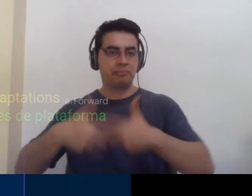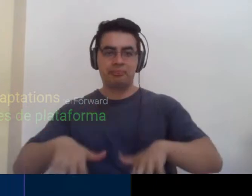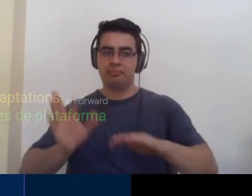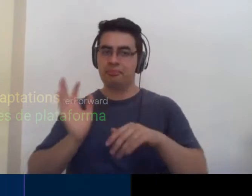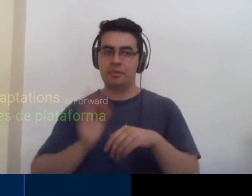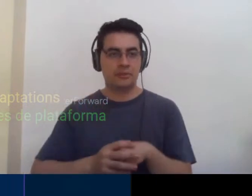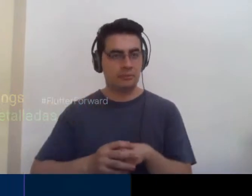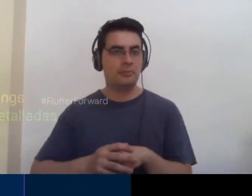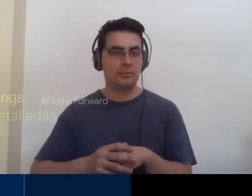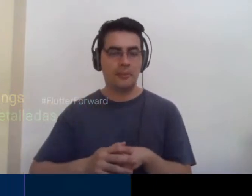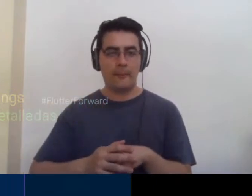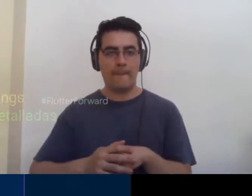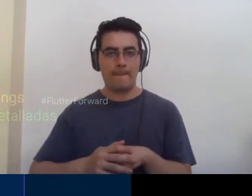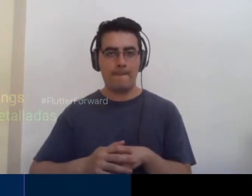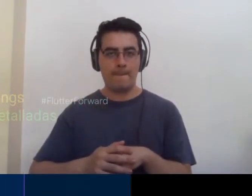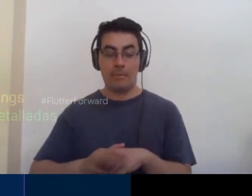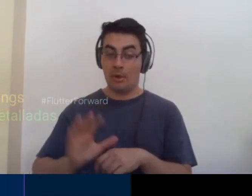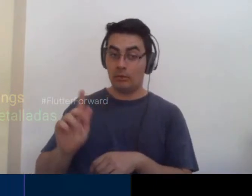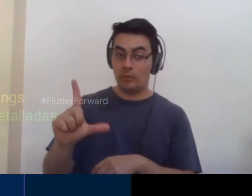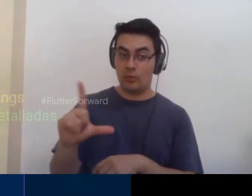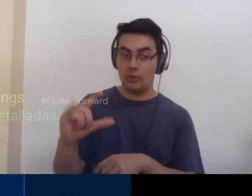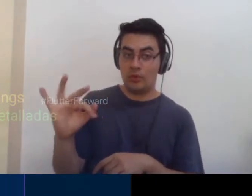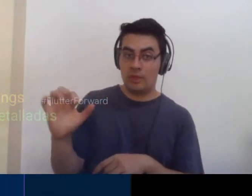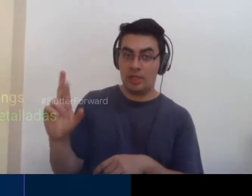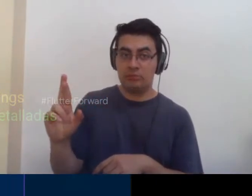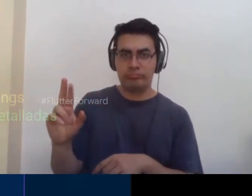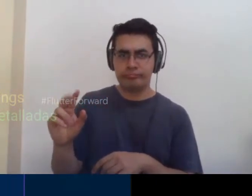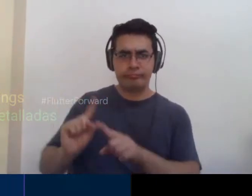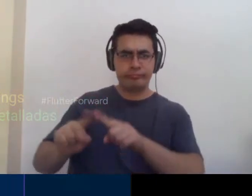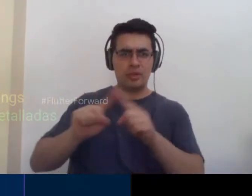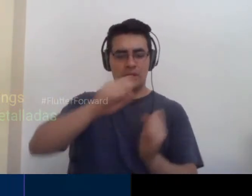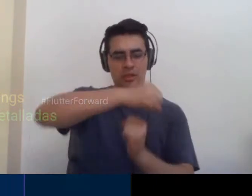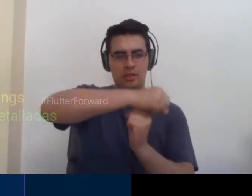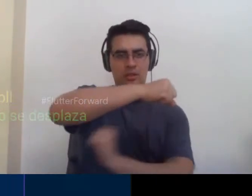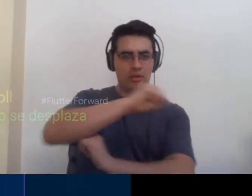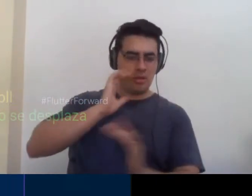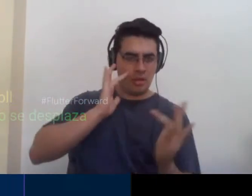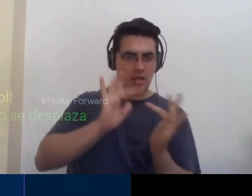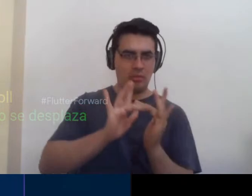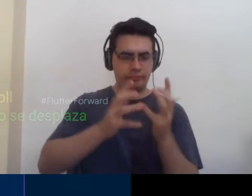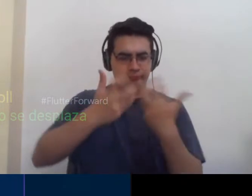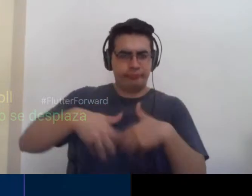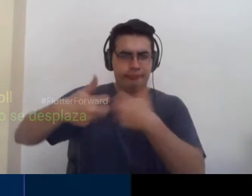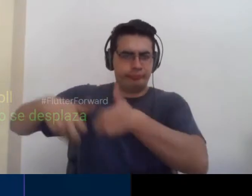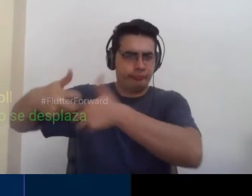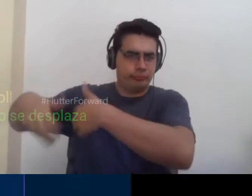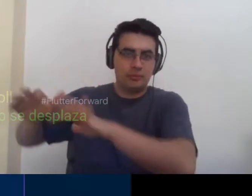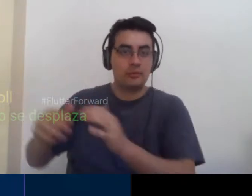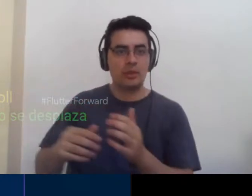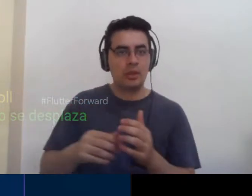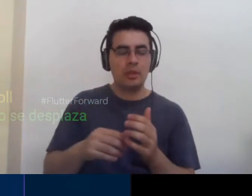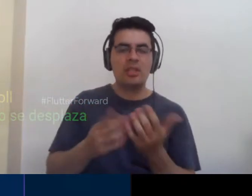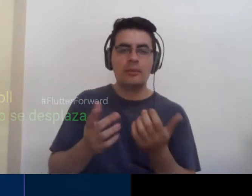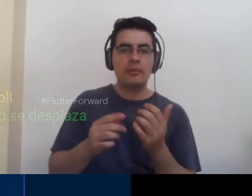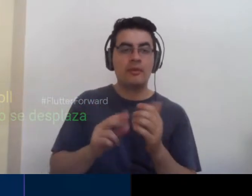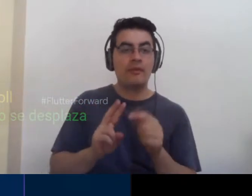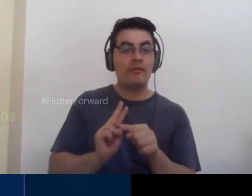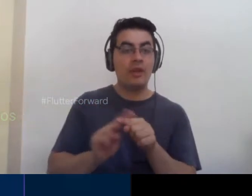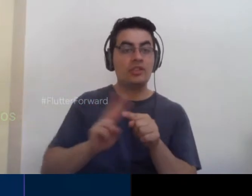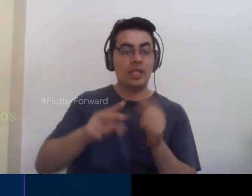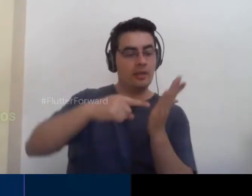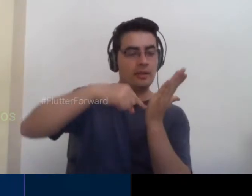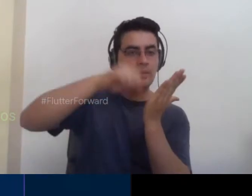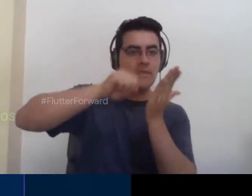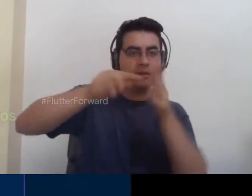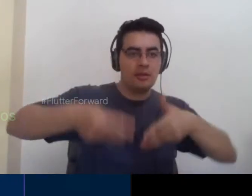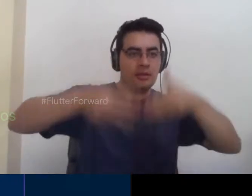platform adaptations automatically behind the scenes. Really detailed things like scrolling speed, what happens when you scroll to the